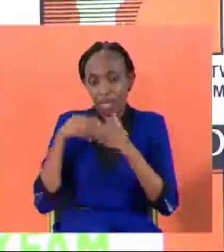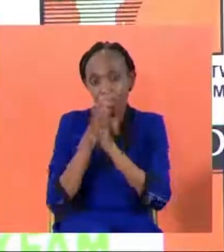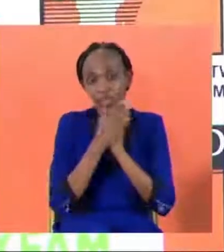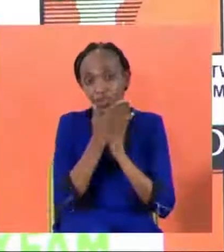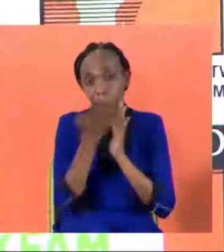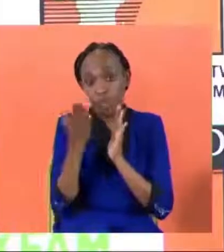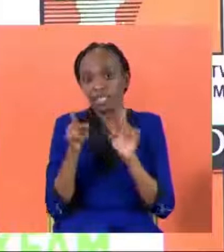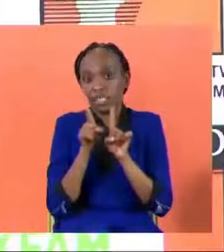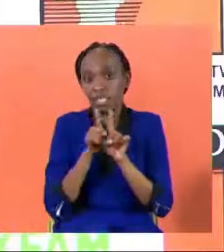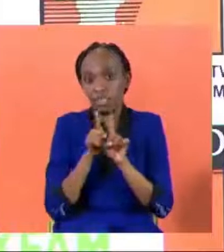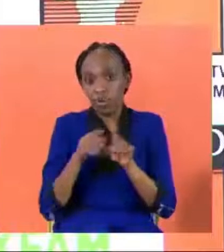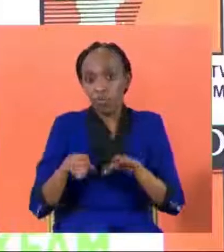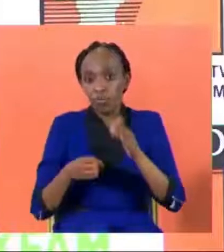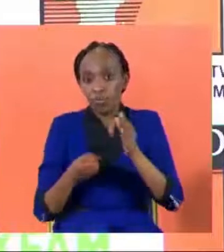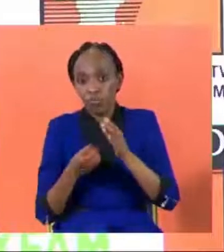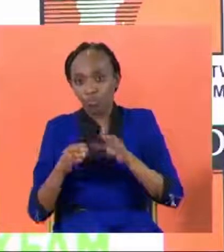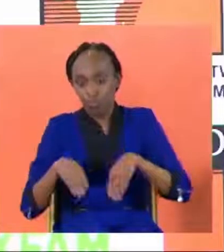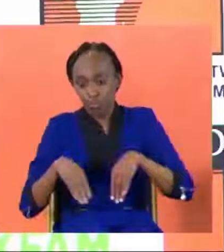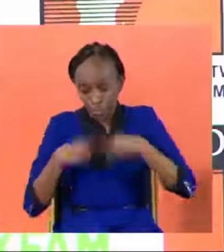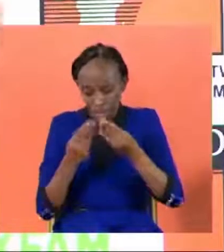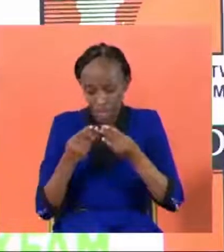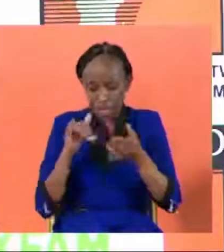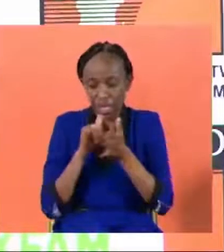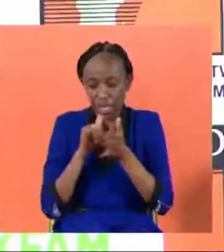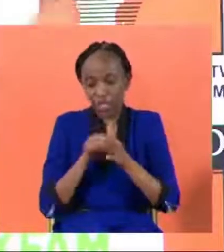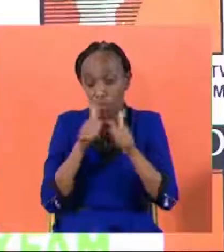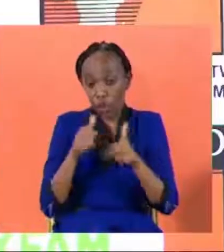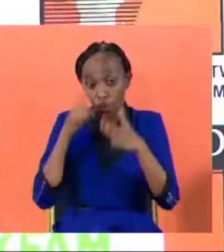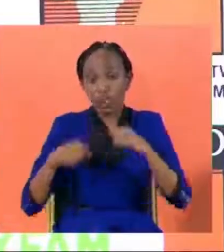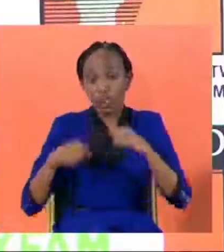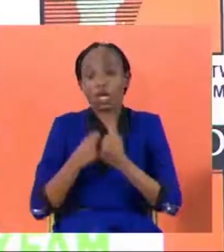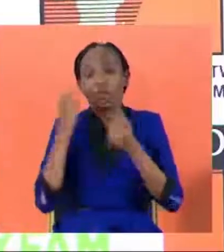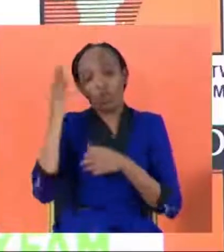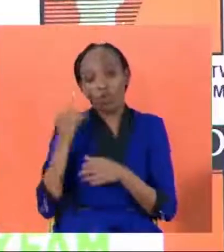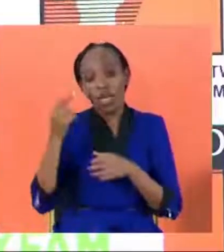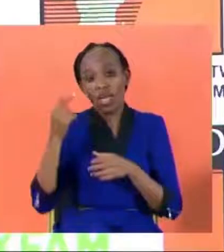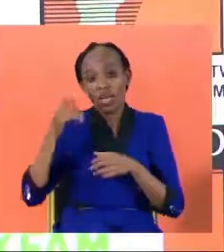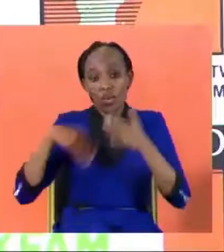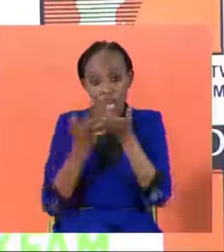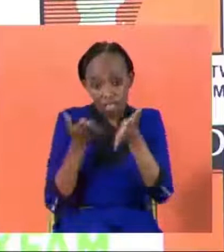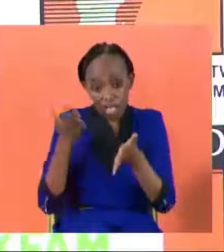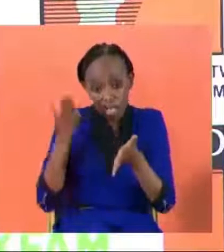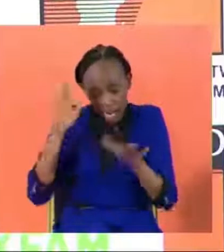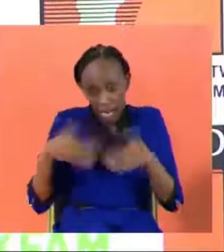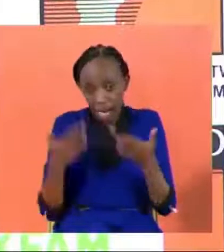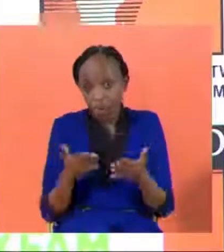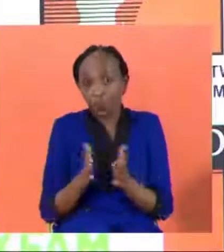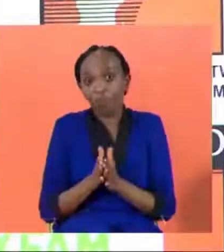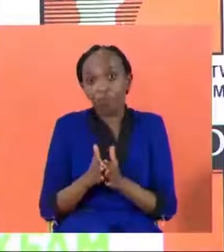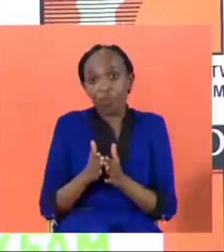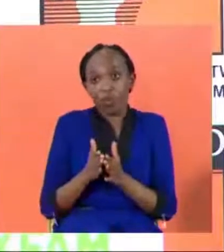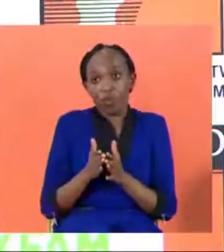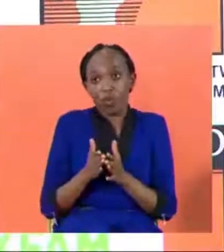stories, and bringing that out really, really well. What happened? Why? How did we get here as a continent? Why do